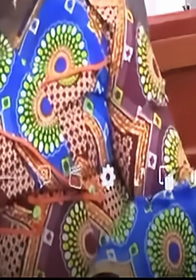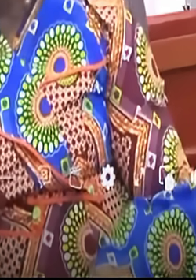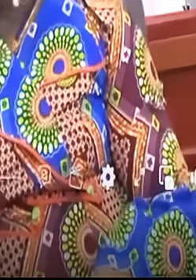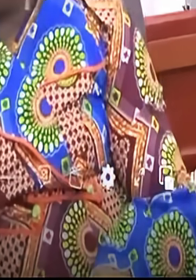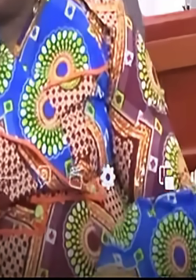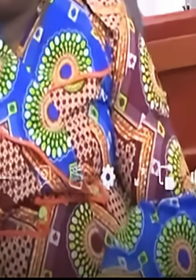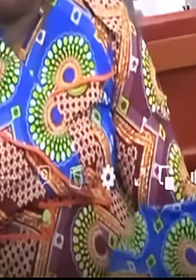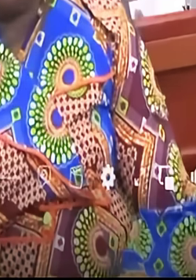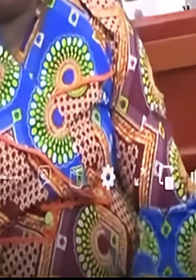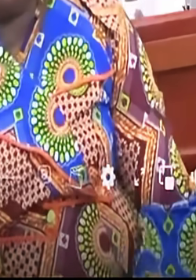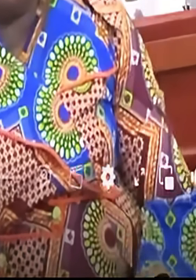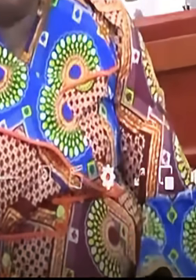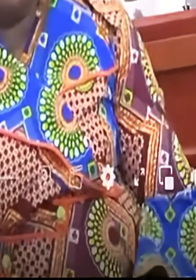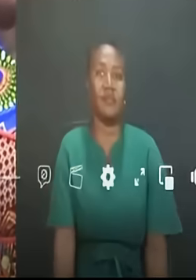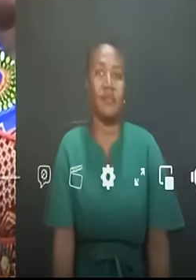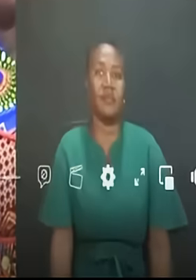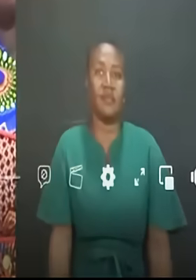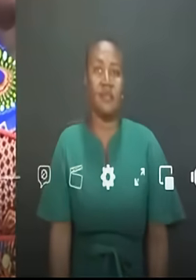but you want to spin it.